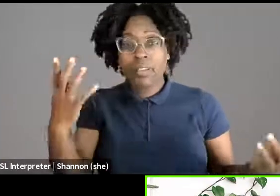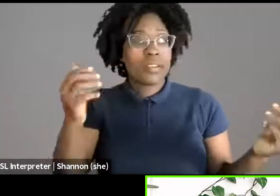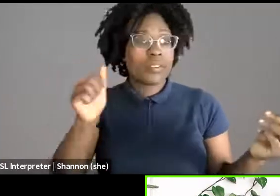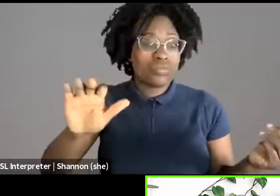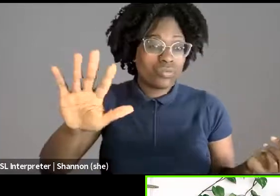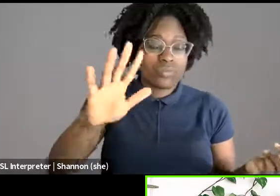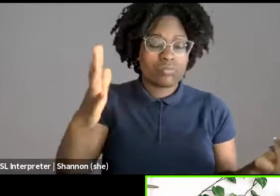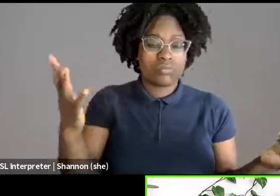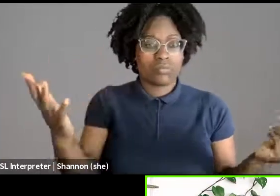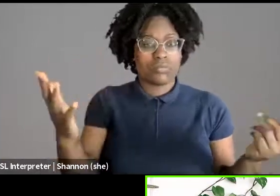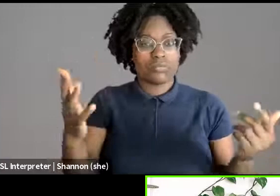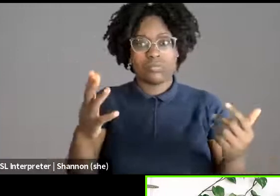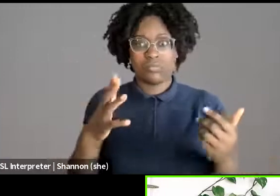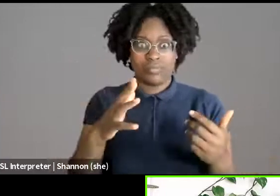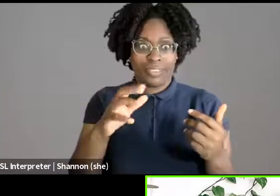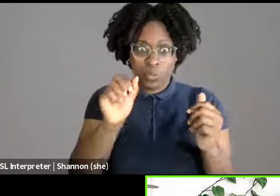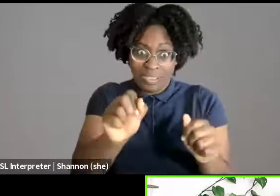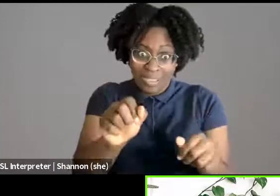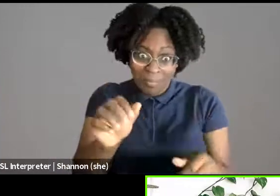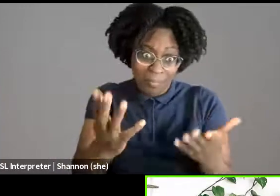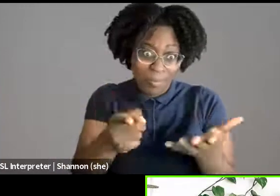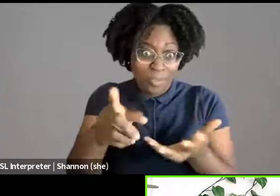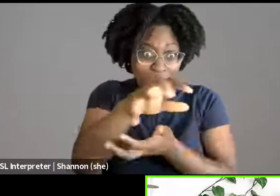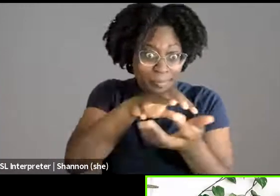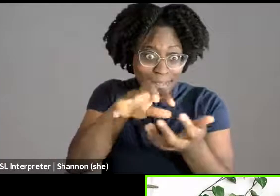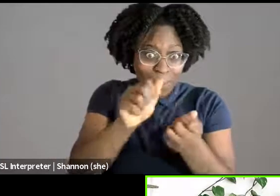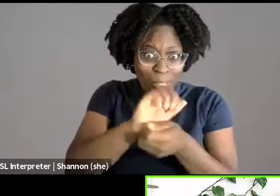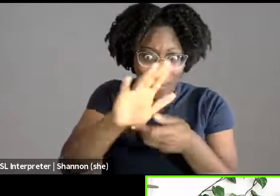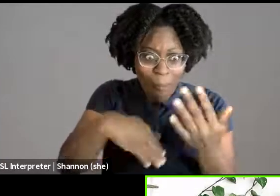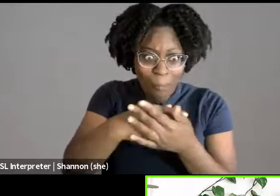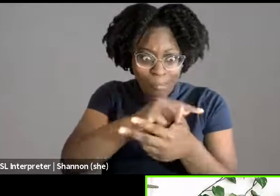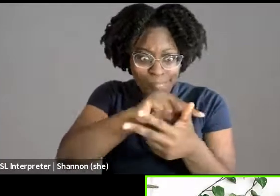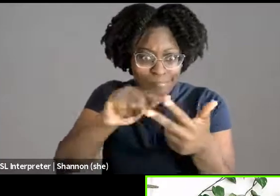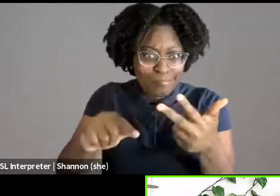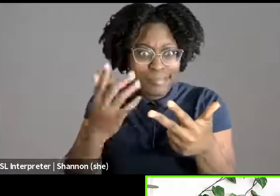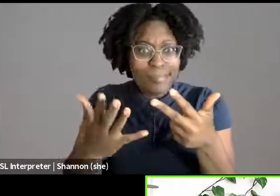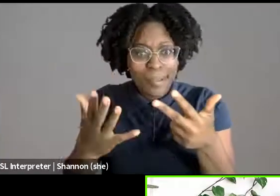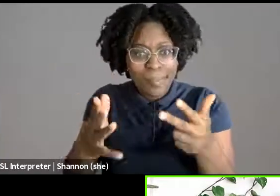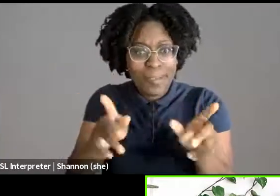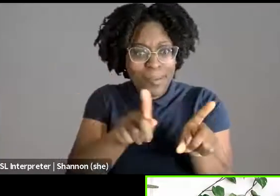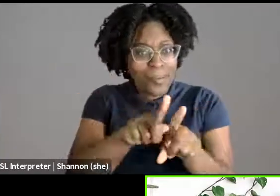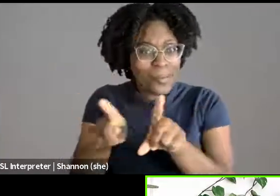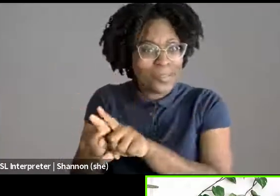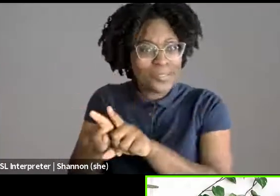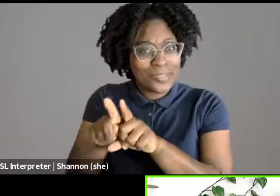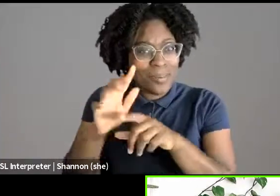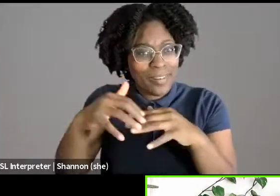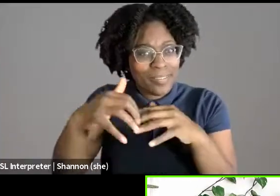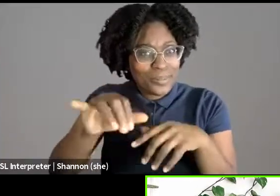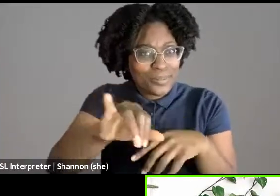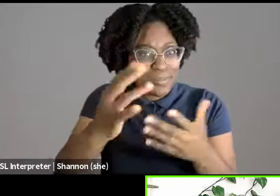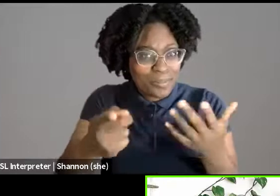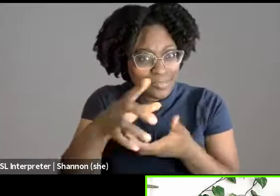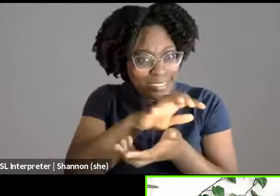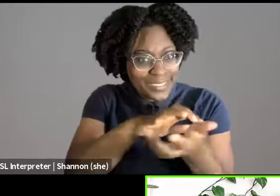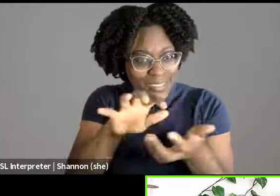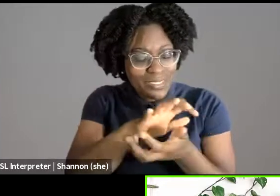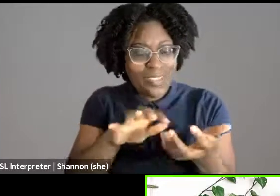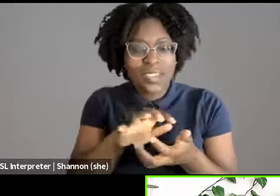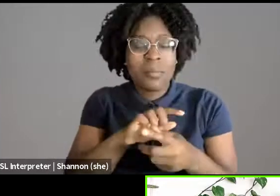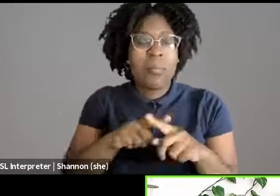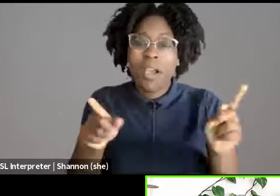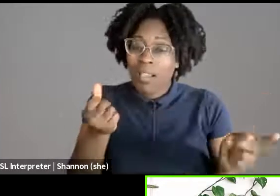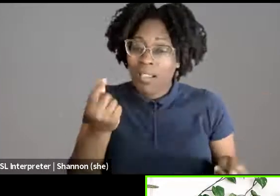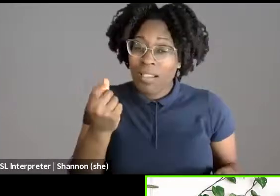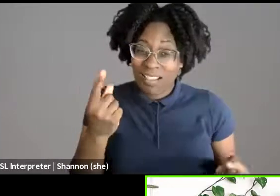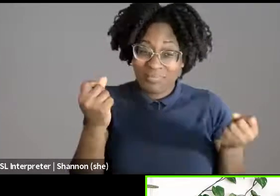Asian, and also Native. Many Mhm. Native people struggle with their identity in part because there are so many stereotypes about what we